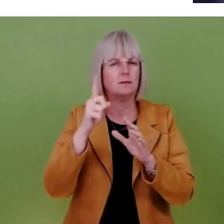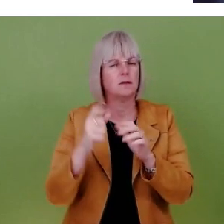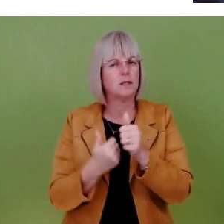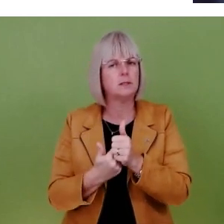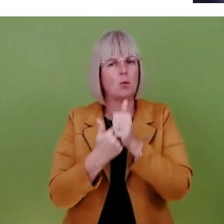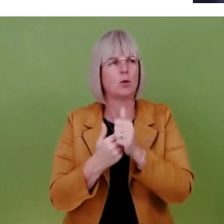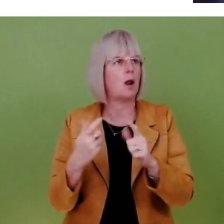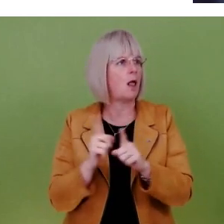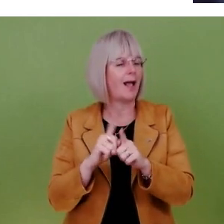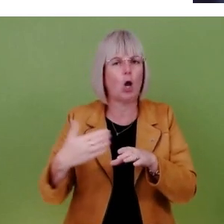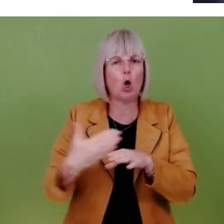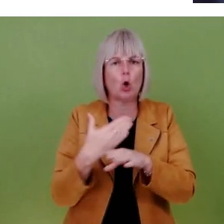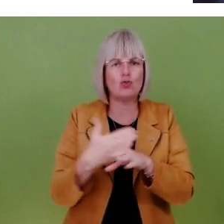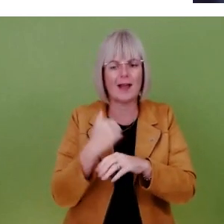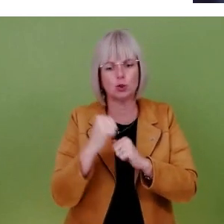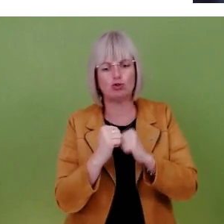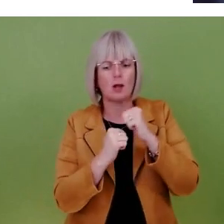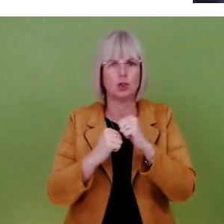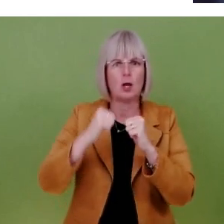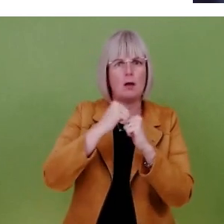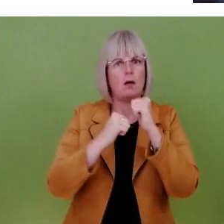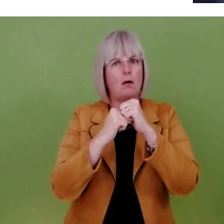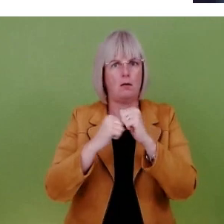senior roles within the system.